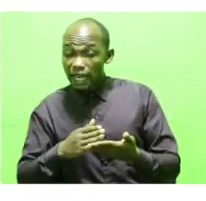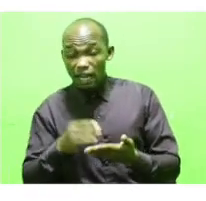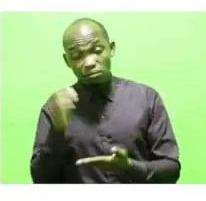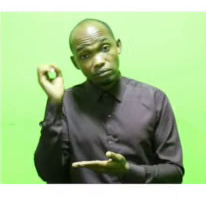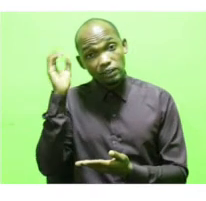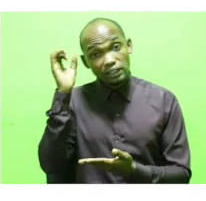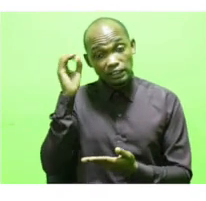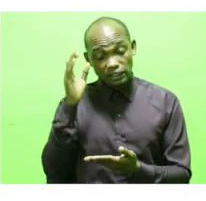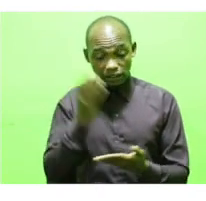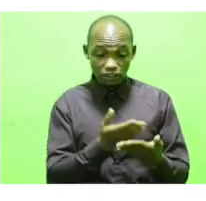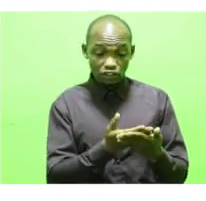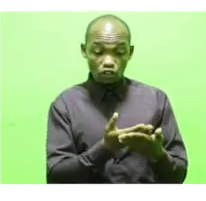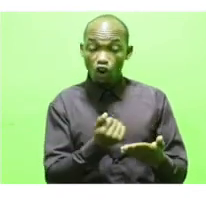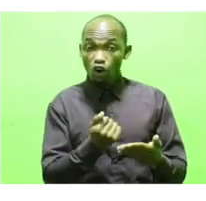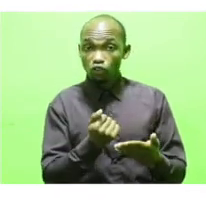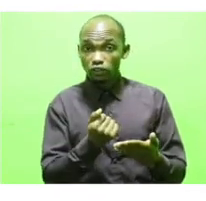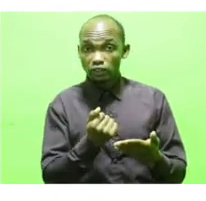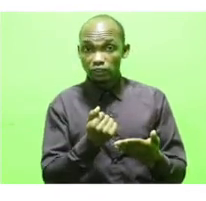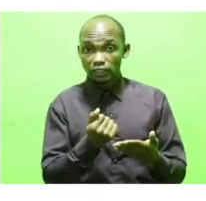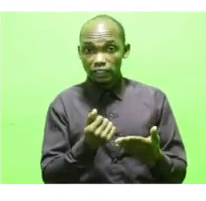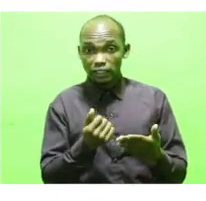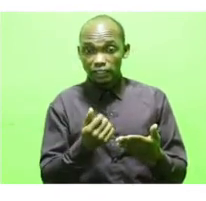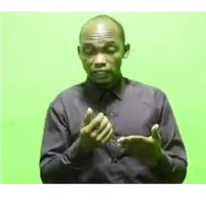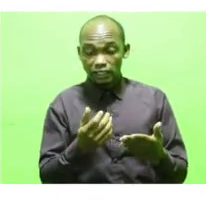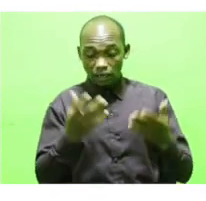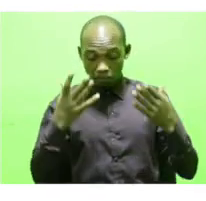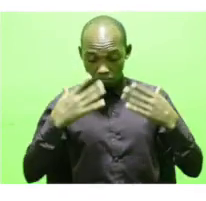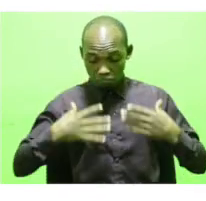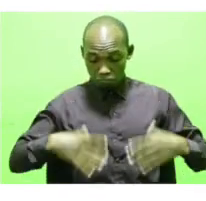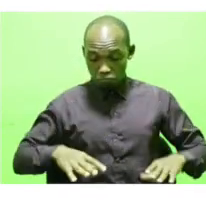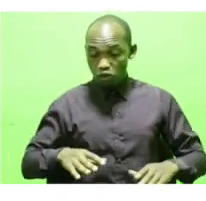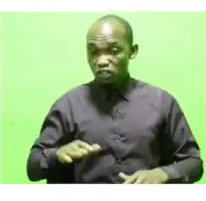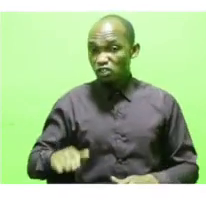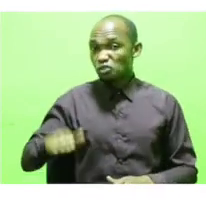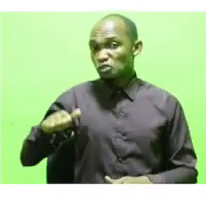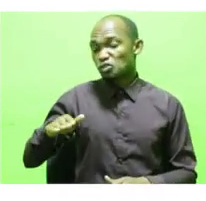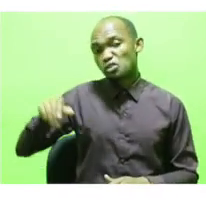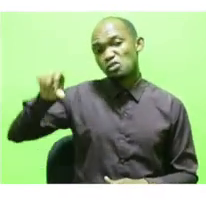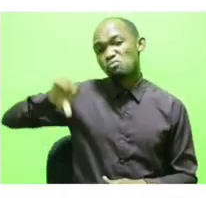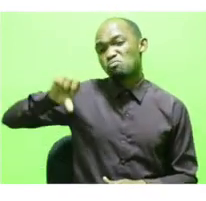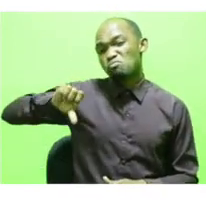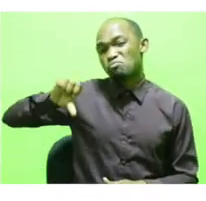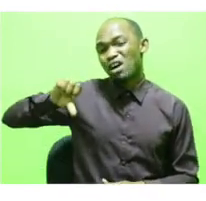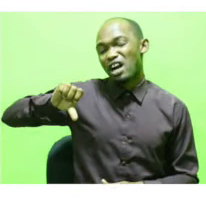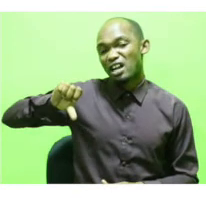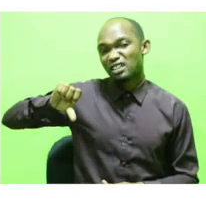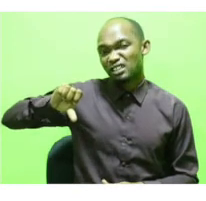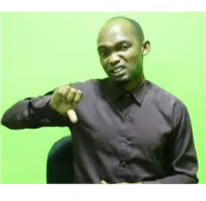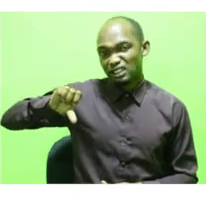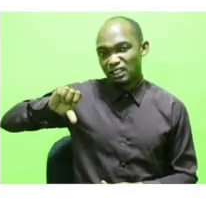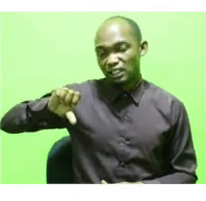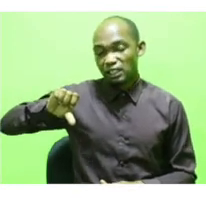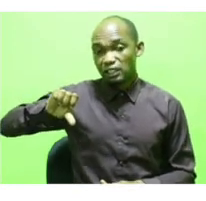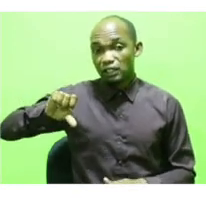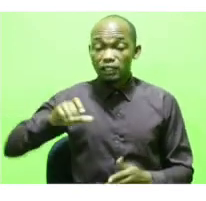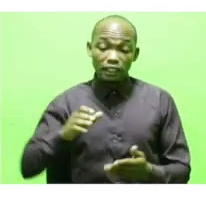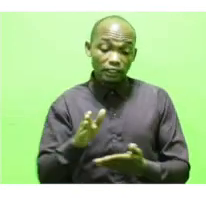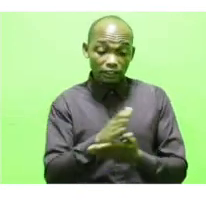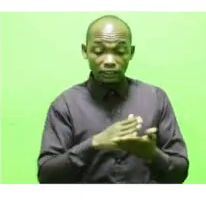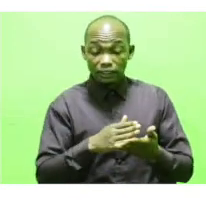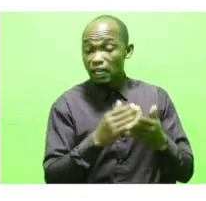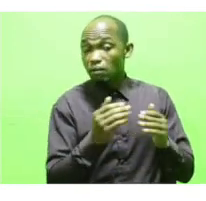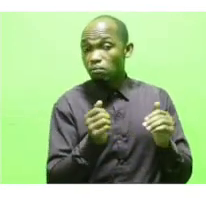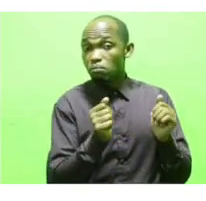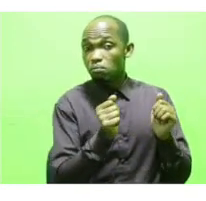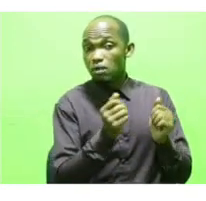diseases can cause a person's growth to be severely redundant or retarded, and there are some